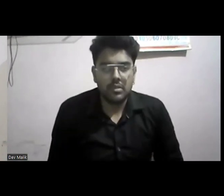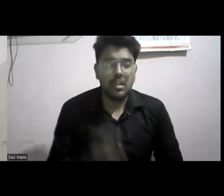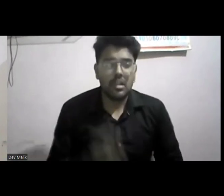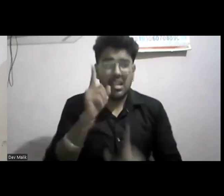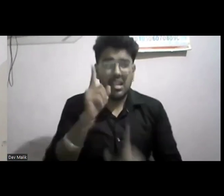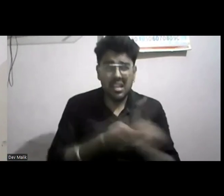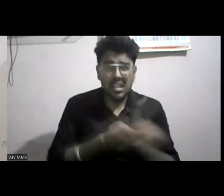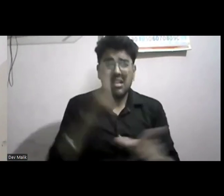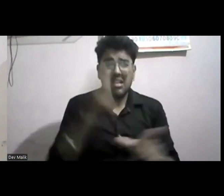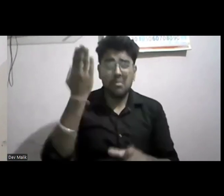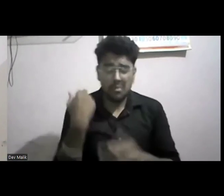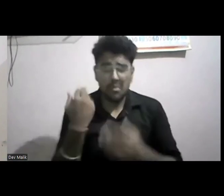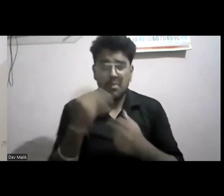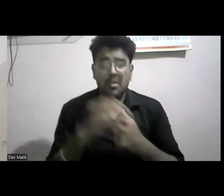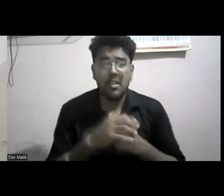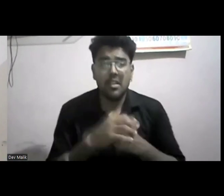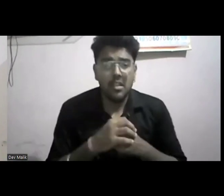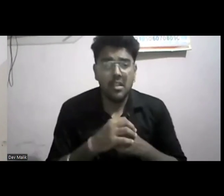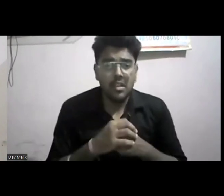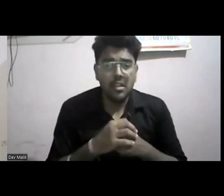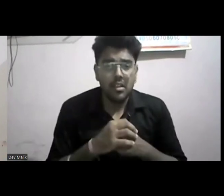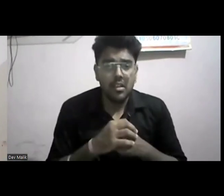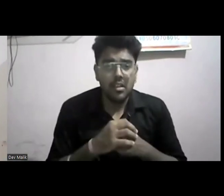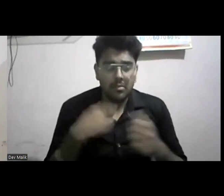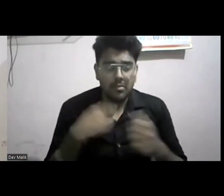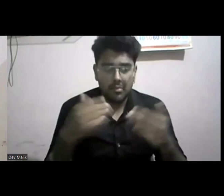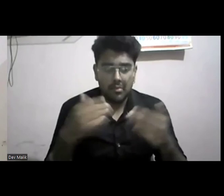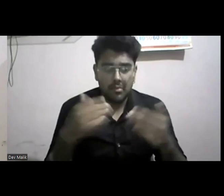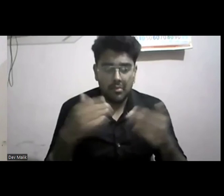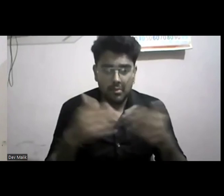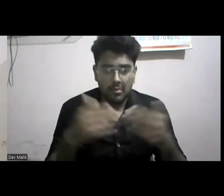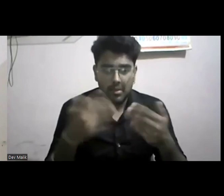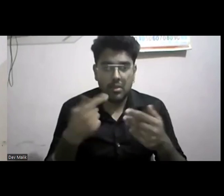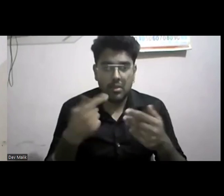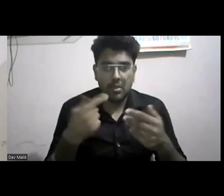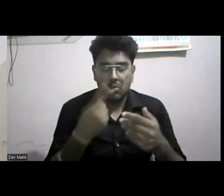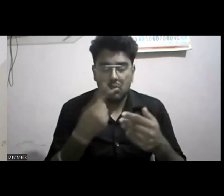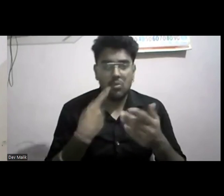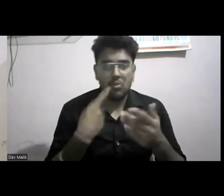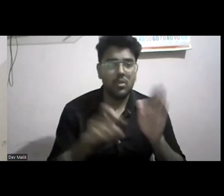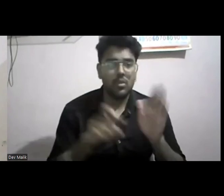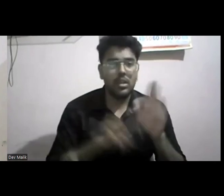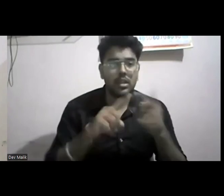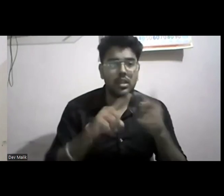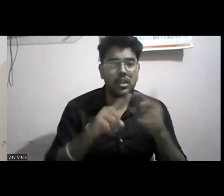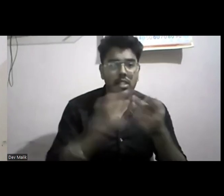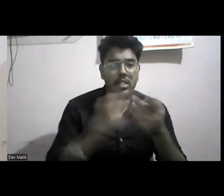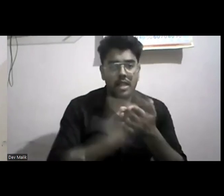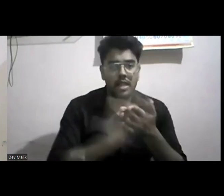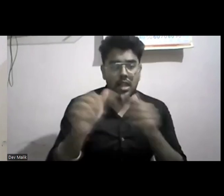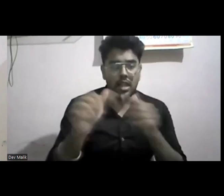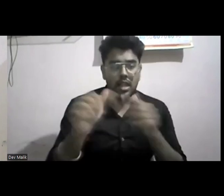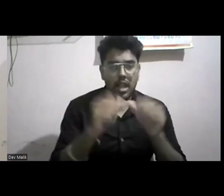sent that person to a rehabilitation center, and they have taken at least 50,000-60,000 rupees